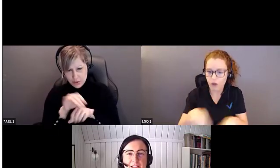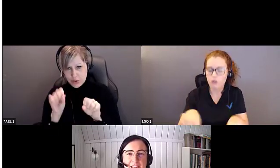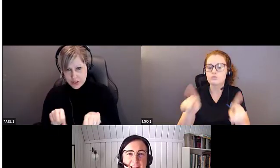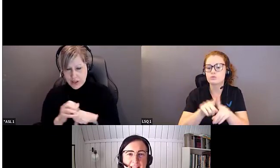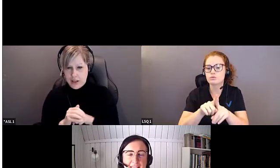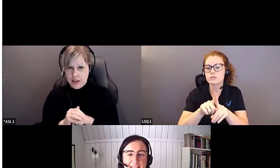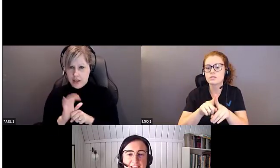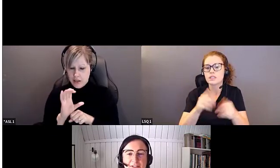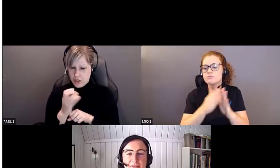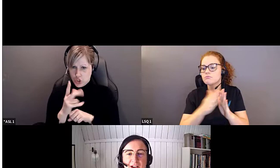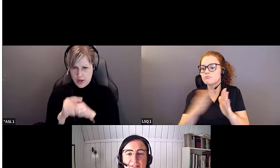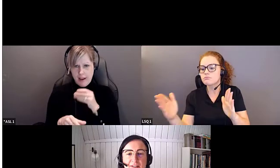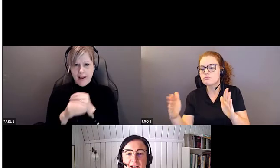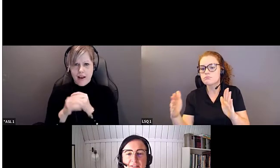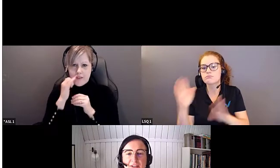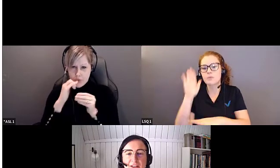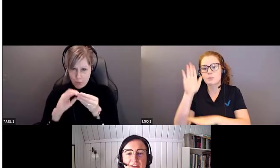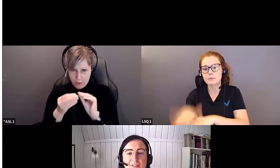is